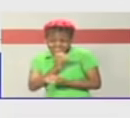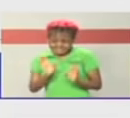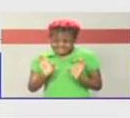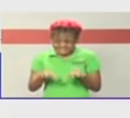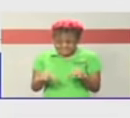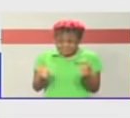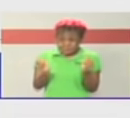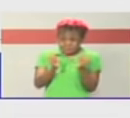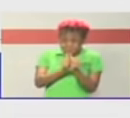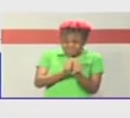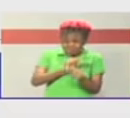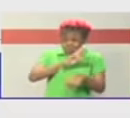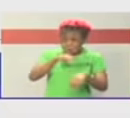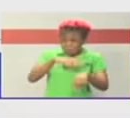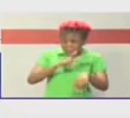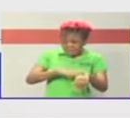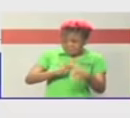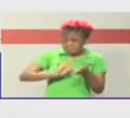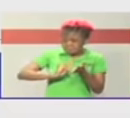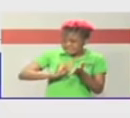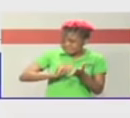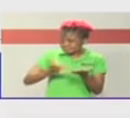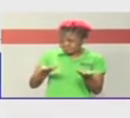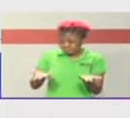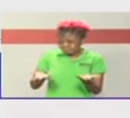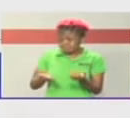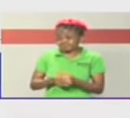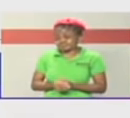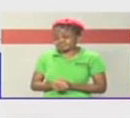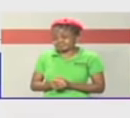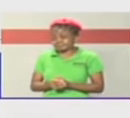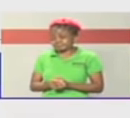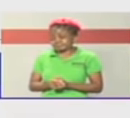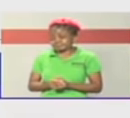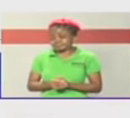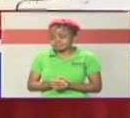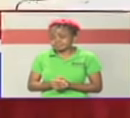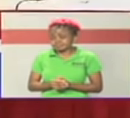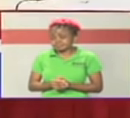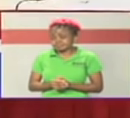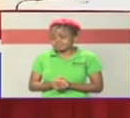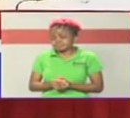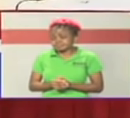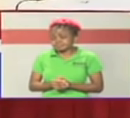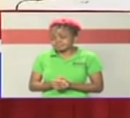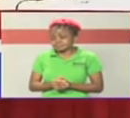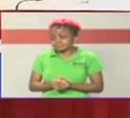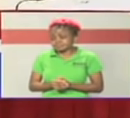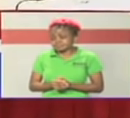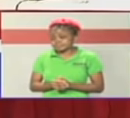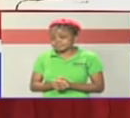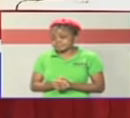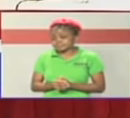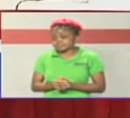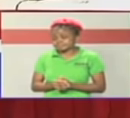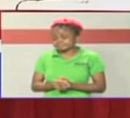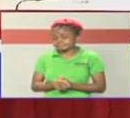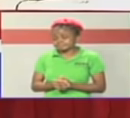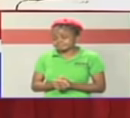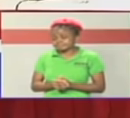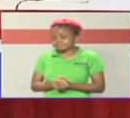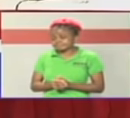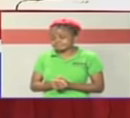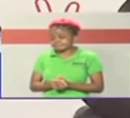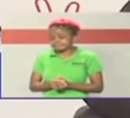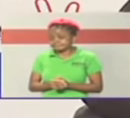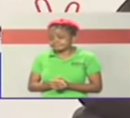these immunosuppressant or immune boosting drugs? Thank you. Oh, Good okay. morning. Yeah, Dr. I'll take the